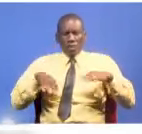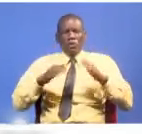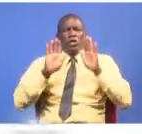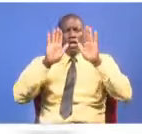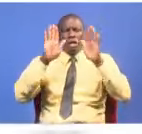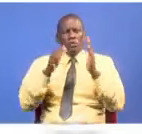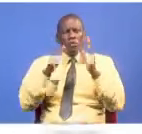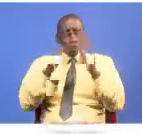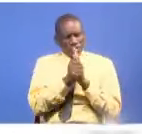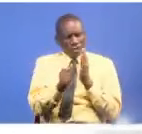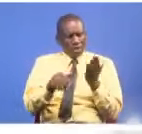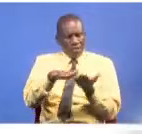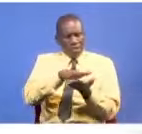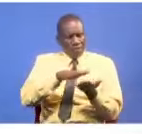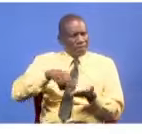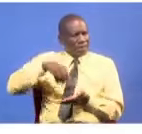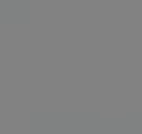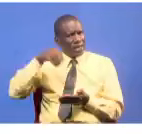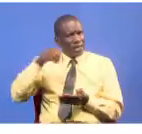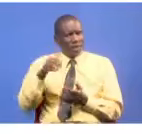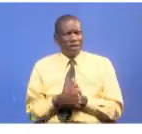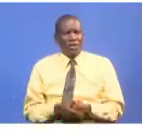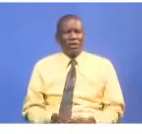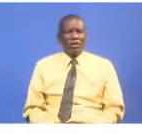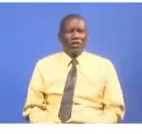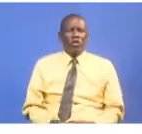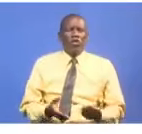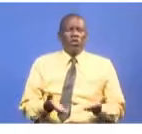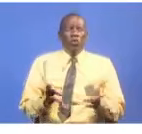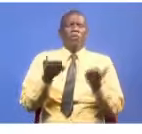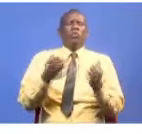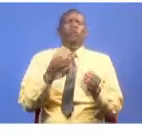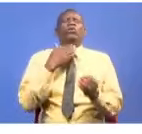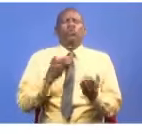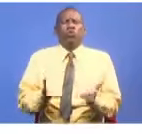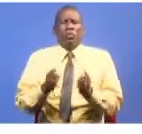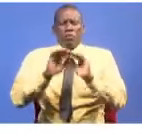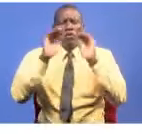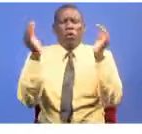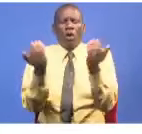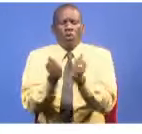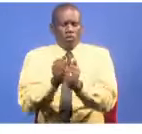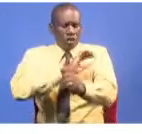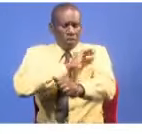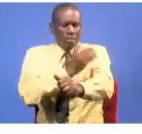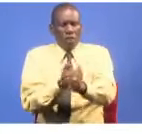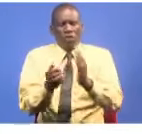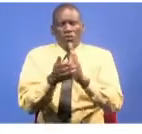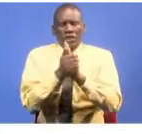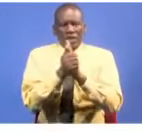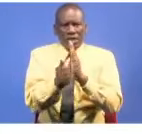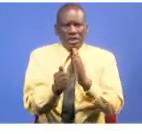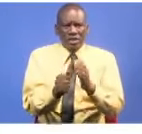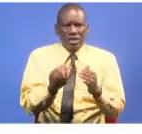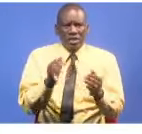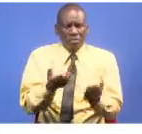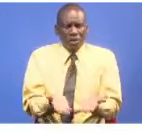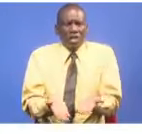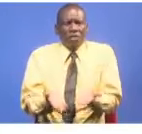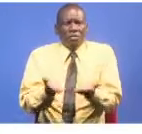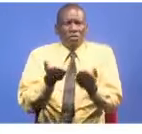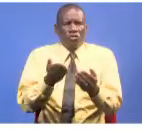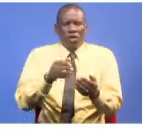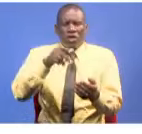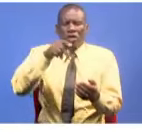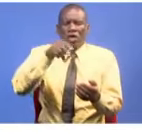of skills-based learning. To improve the world with the power of skills by raising the